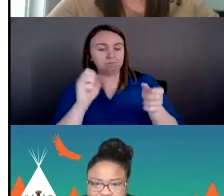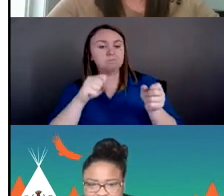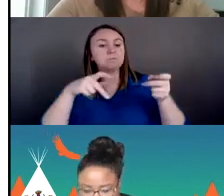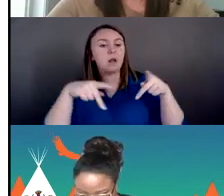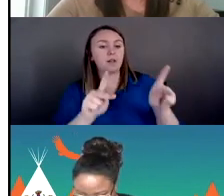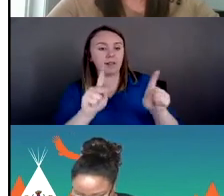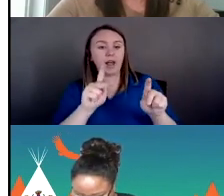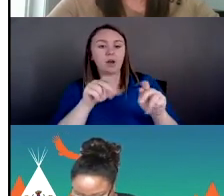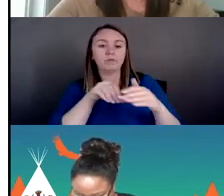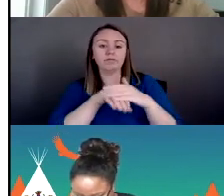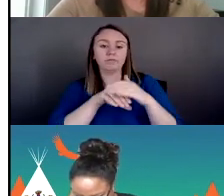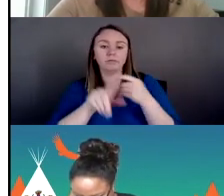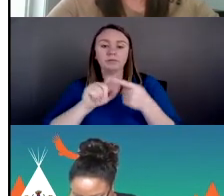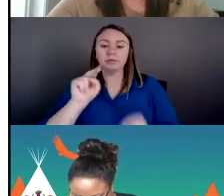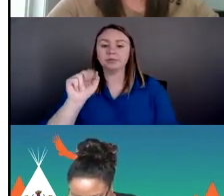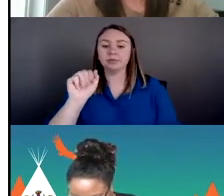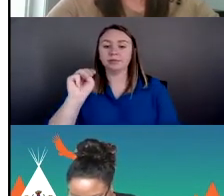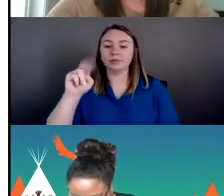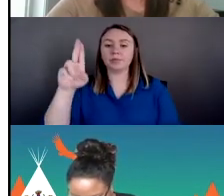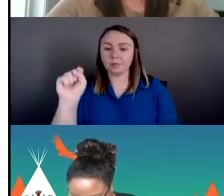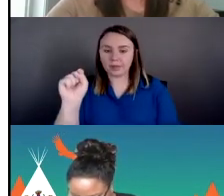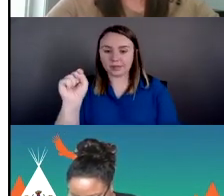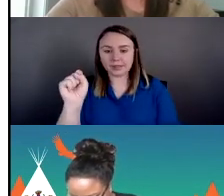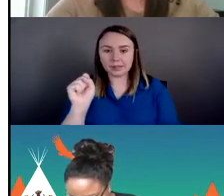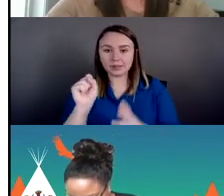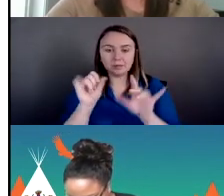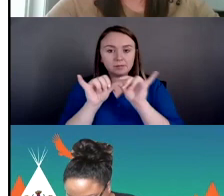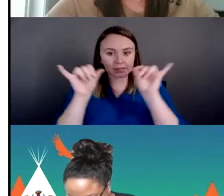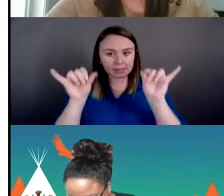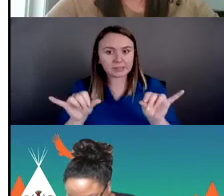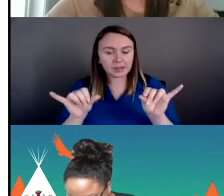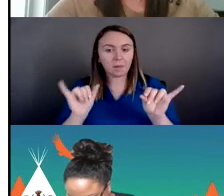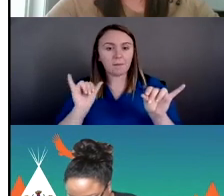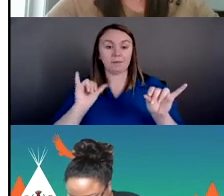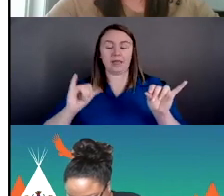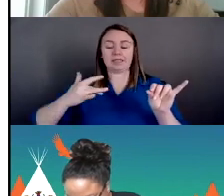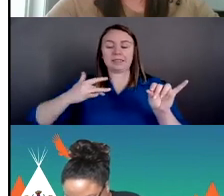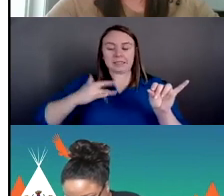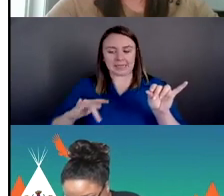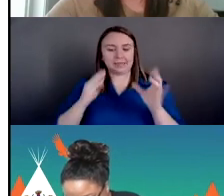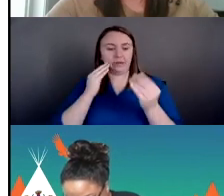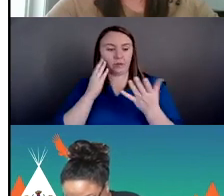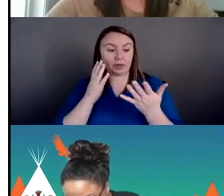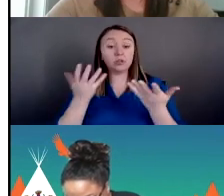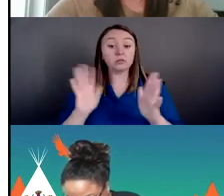NamUs case sensitive information. And that's once they get that approval, then